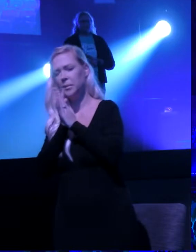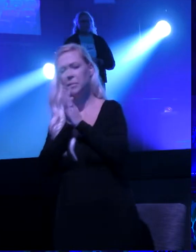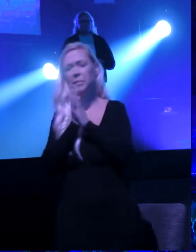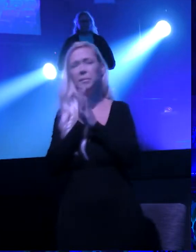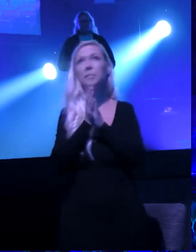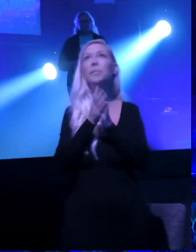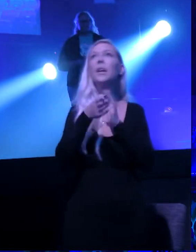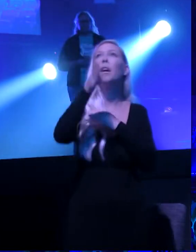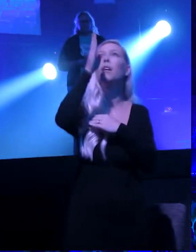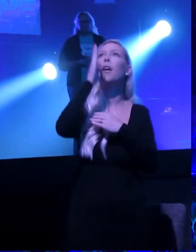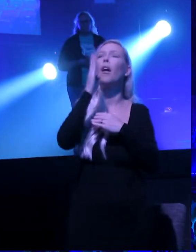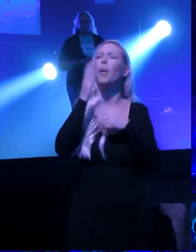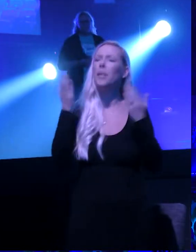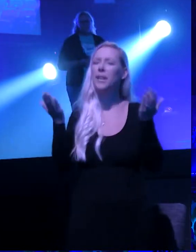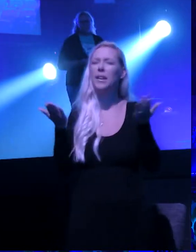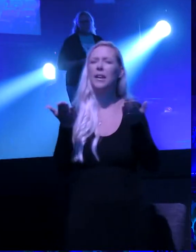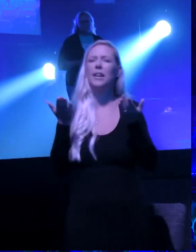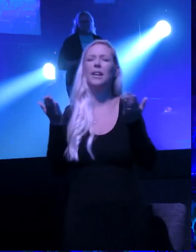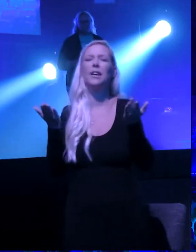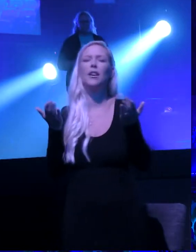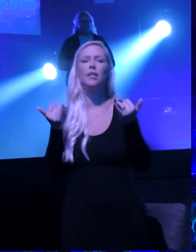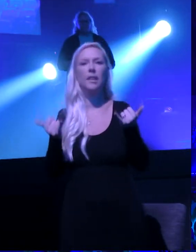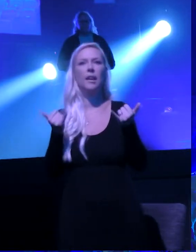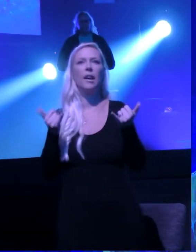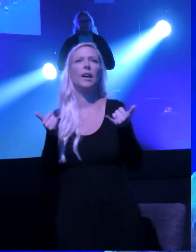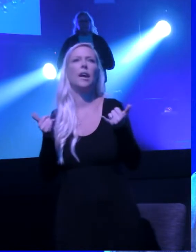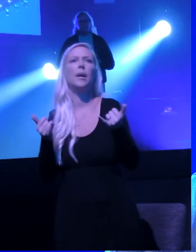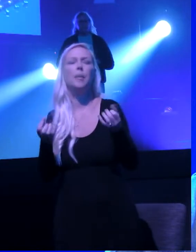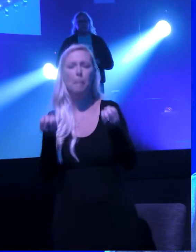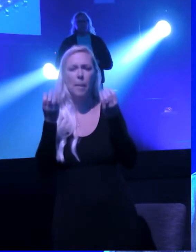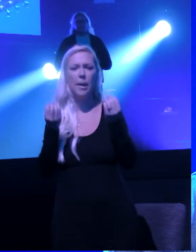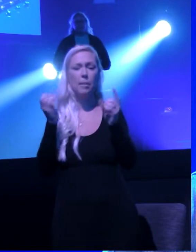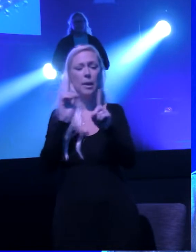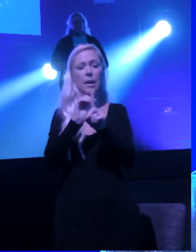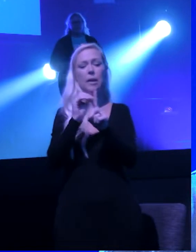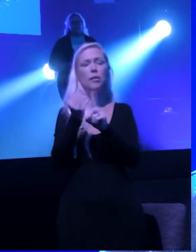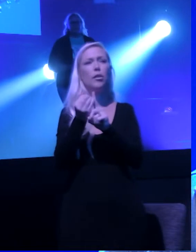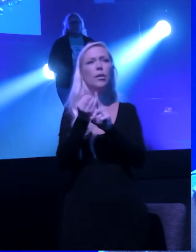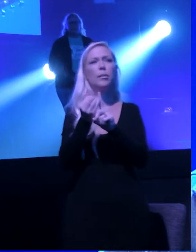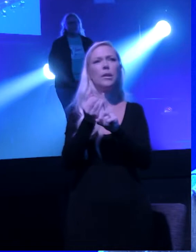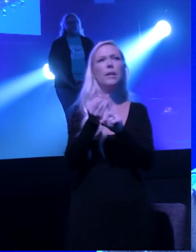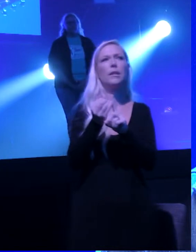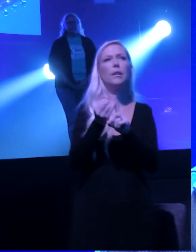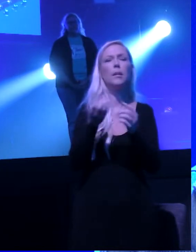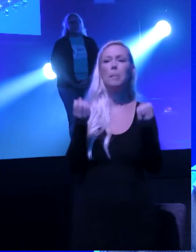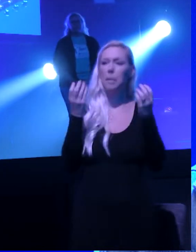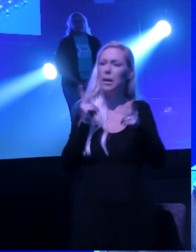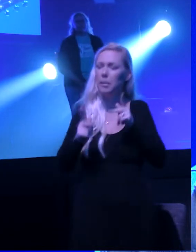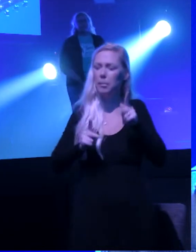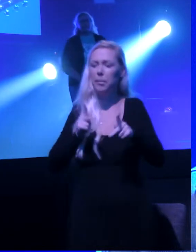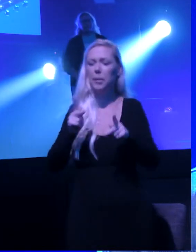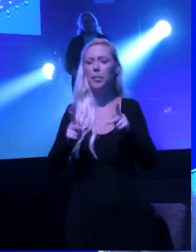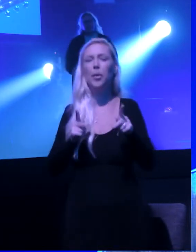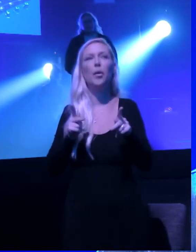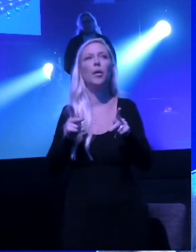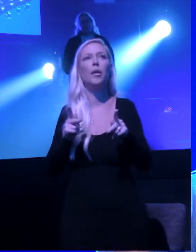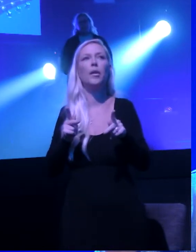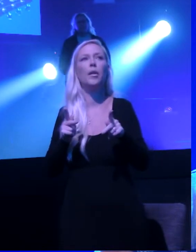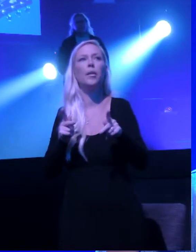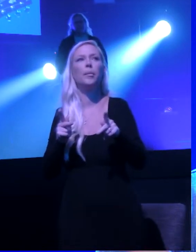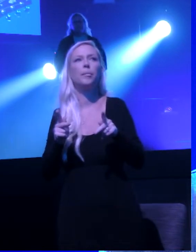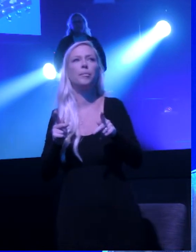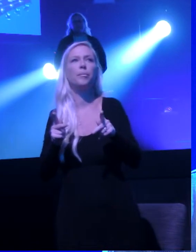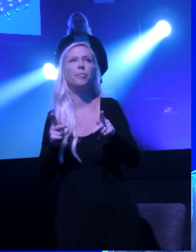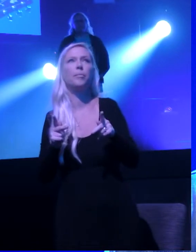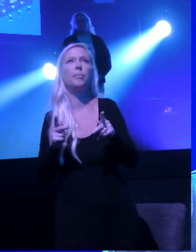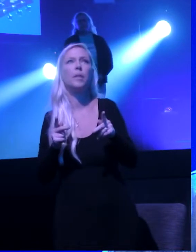God, we come in here today, undoubtedly, of so many different circumstances and so many different backgrounds and so many different things